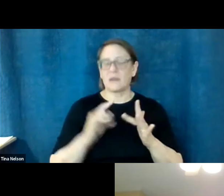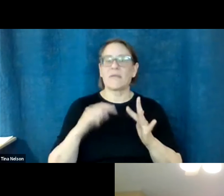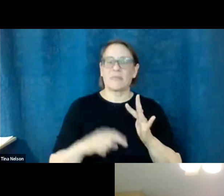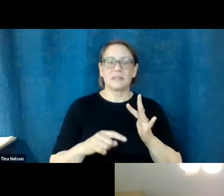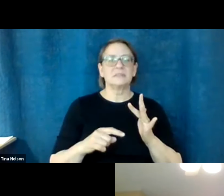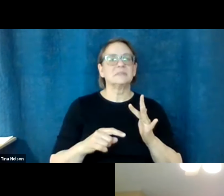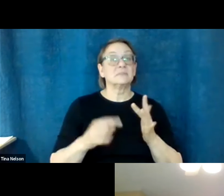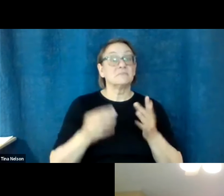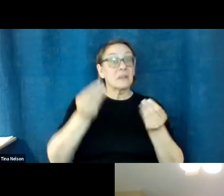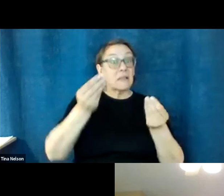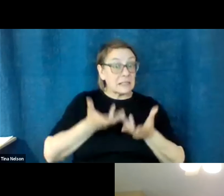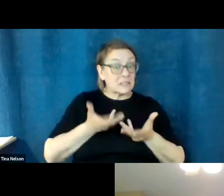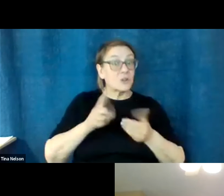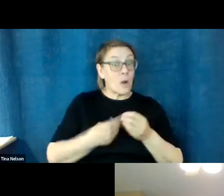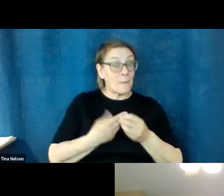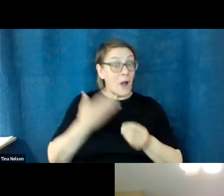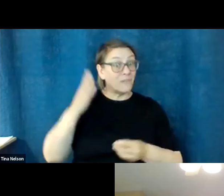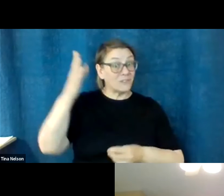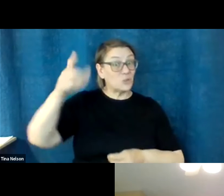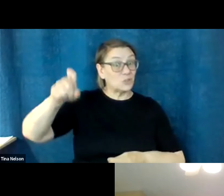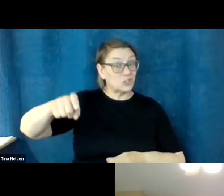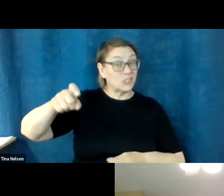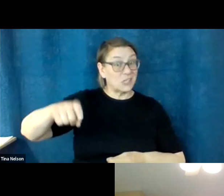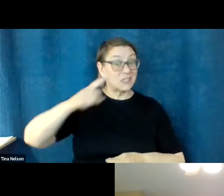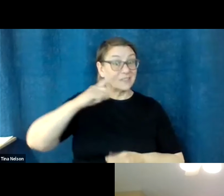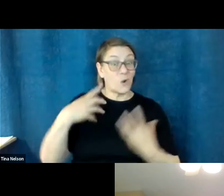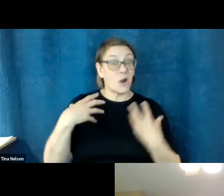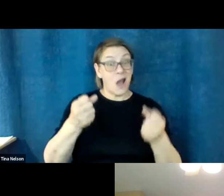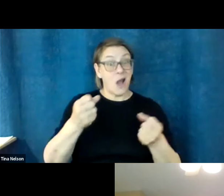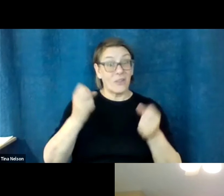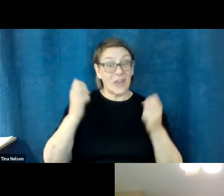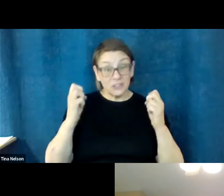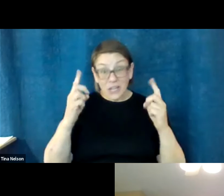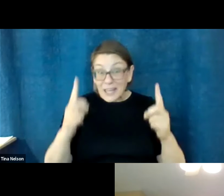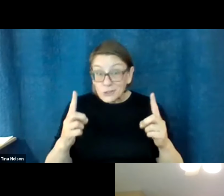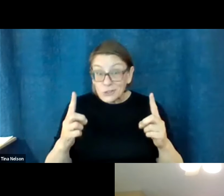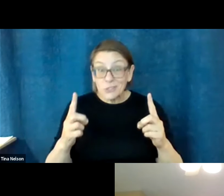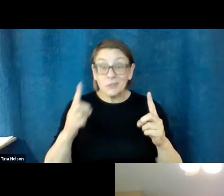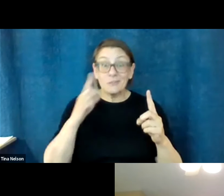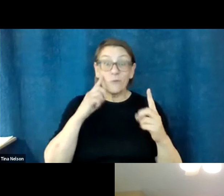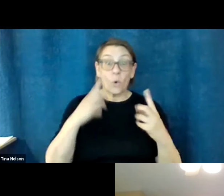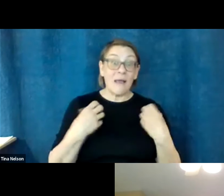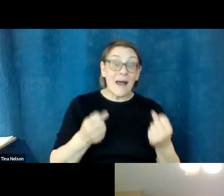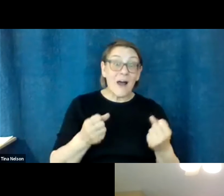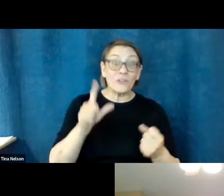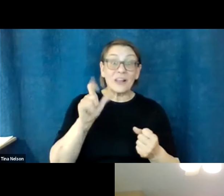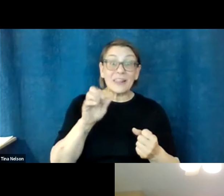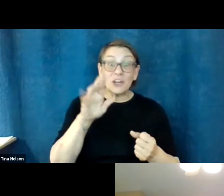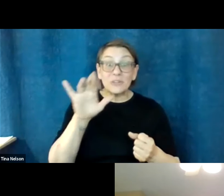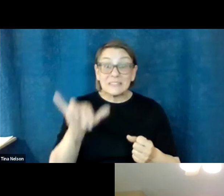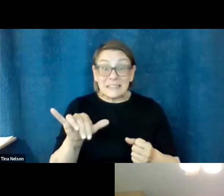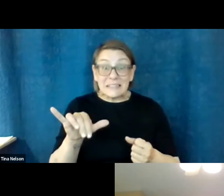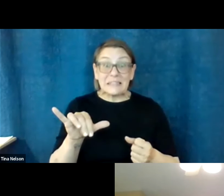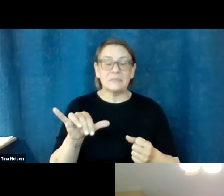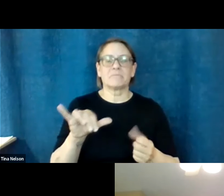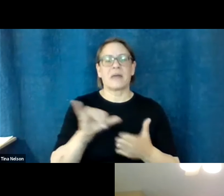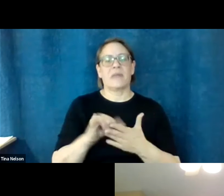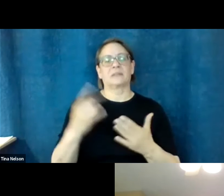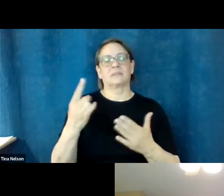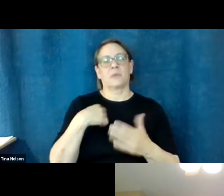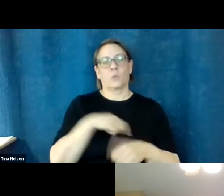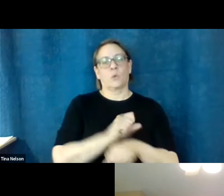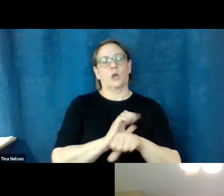informing us of future needs for health education, health literacy. Um, and that's something that we're currently